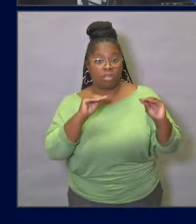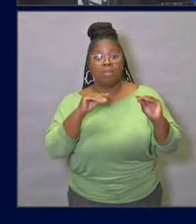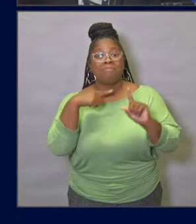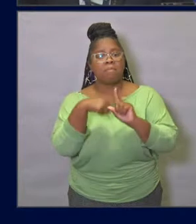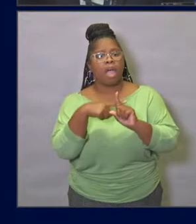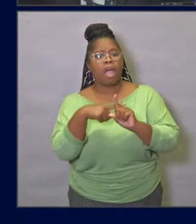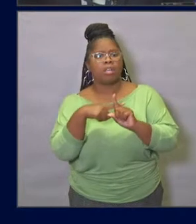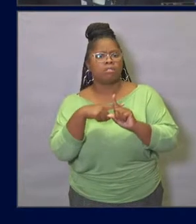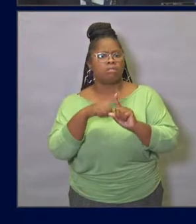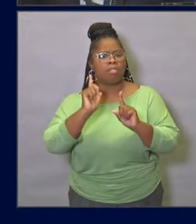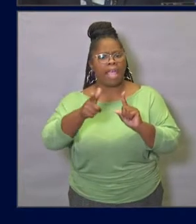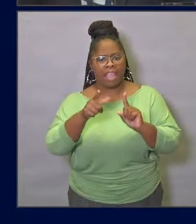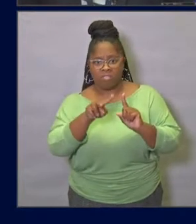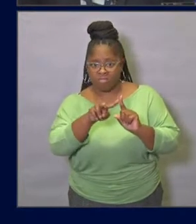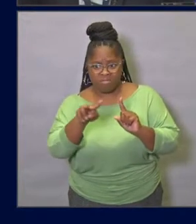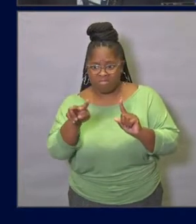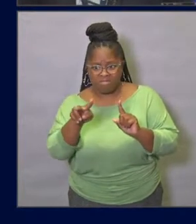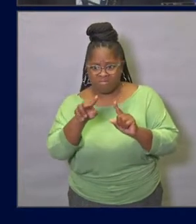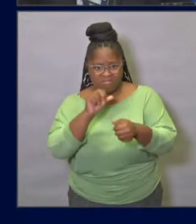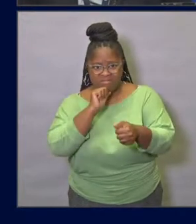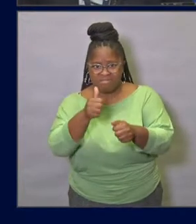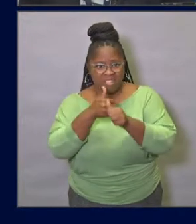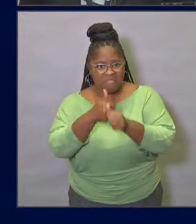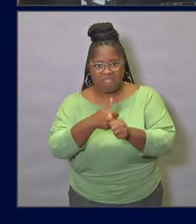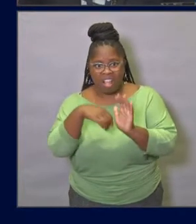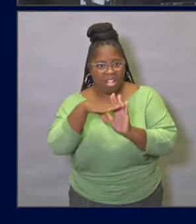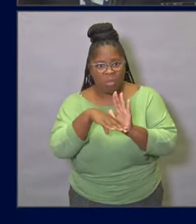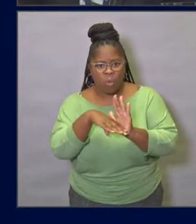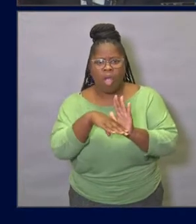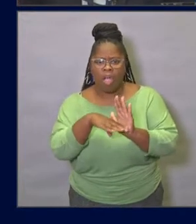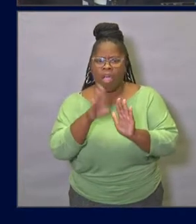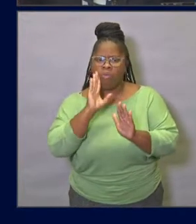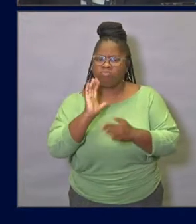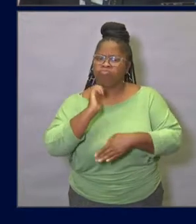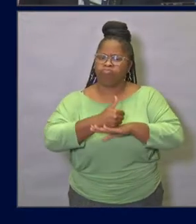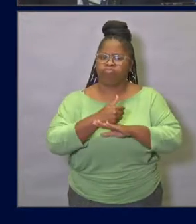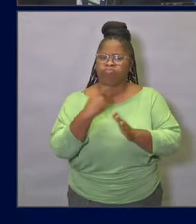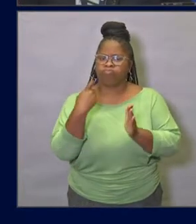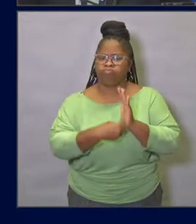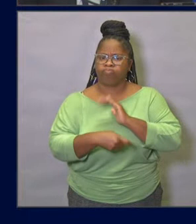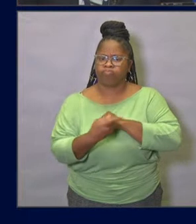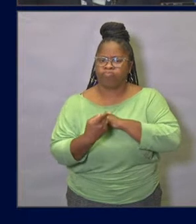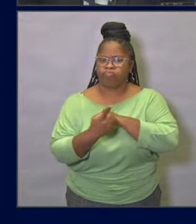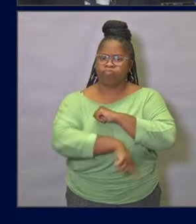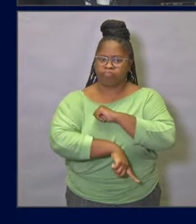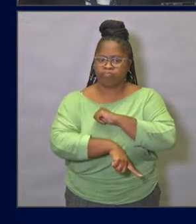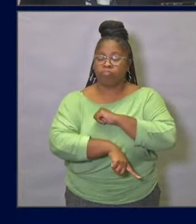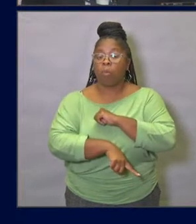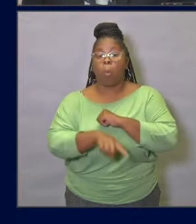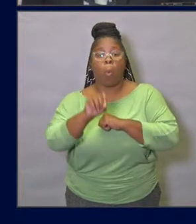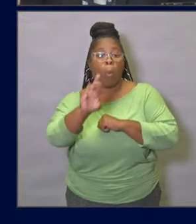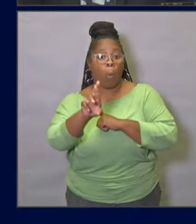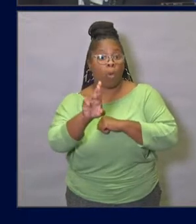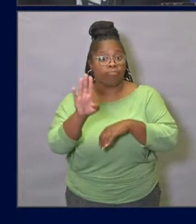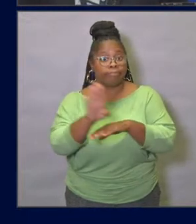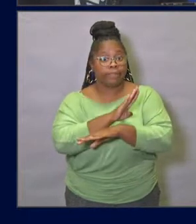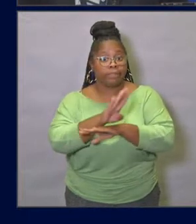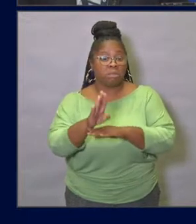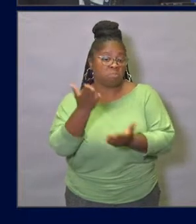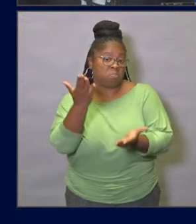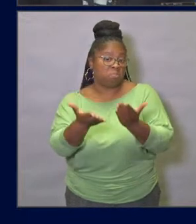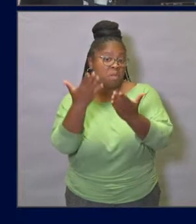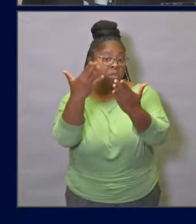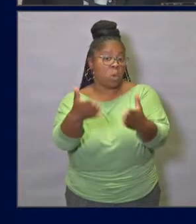officer order using fees and fines, and when necessary, closure of businesses that are in violation of the health